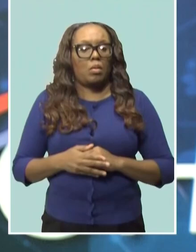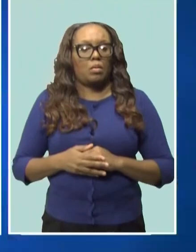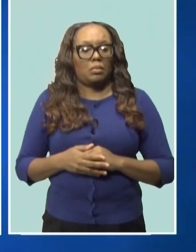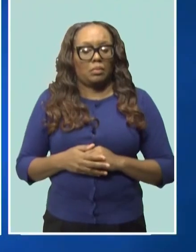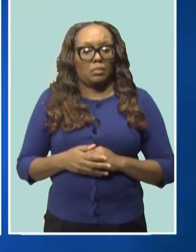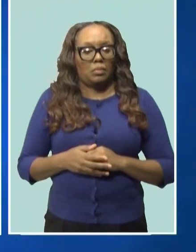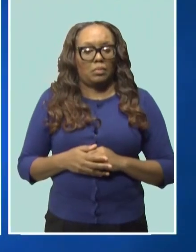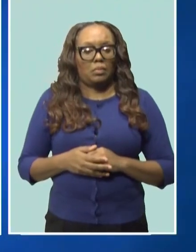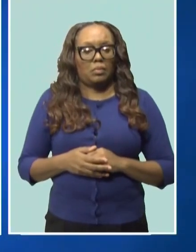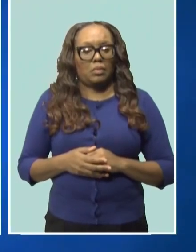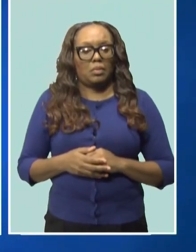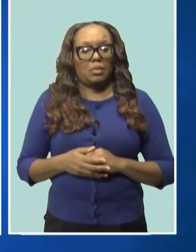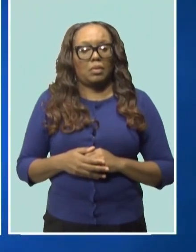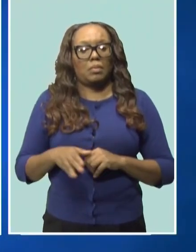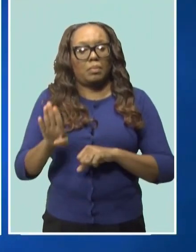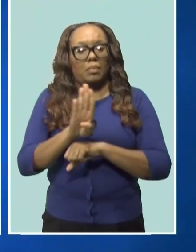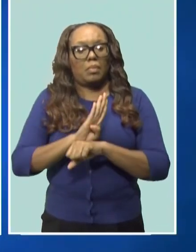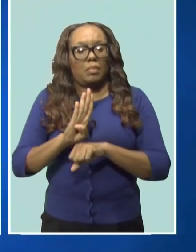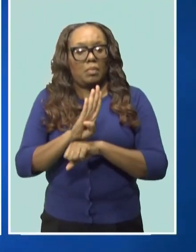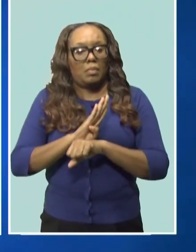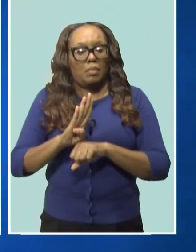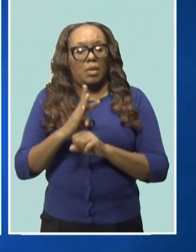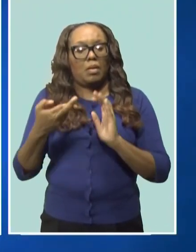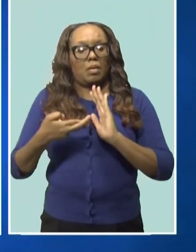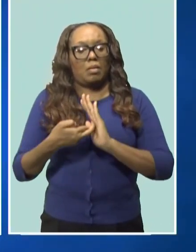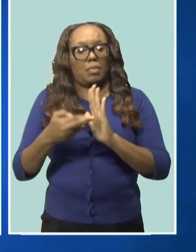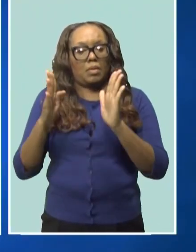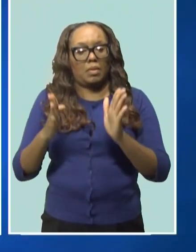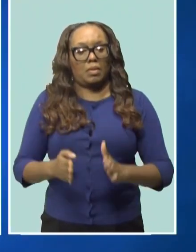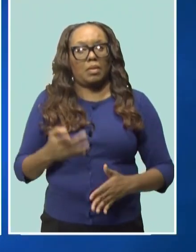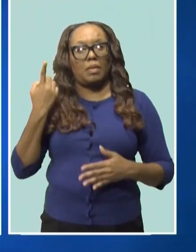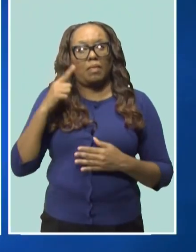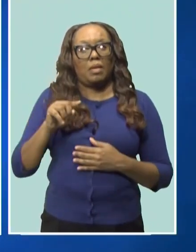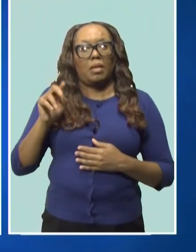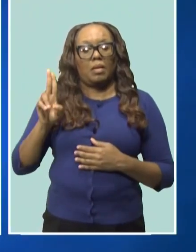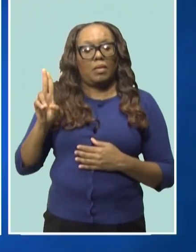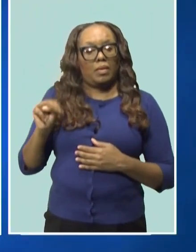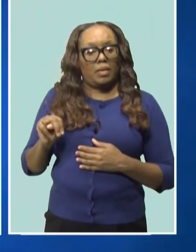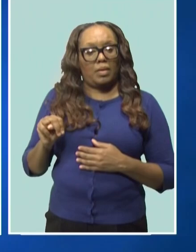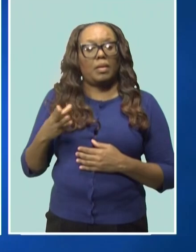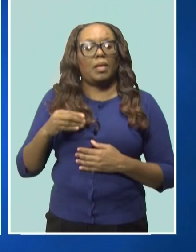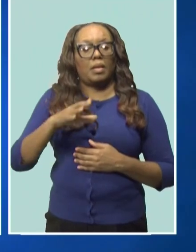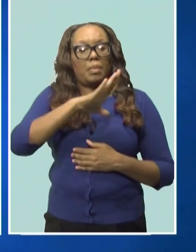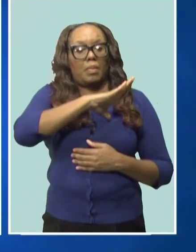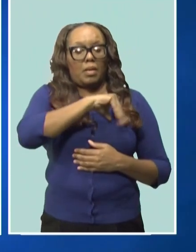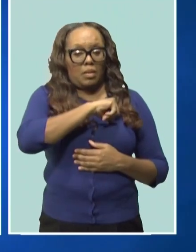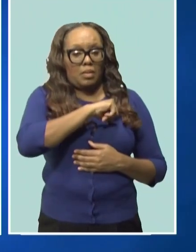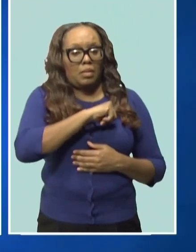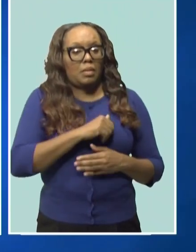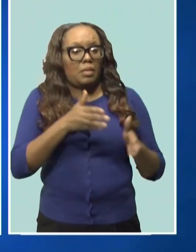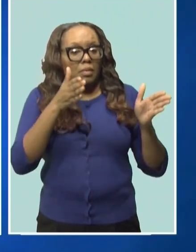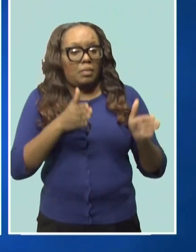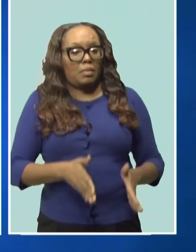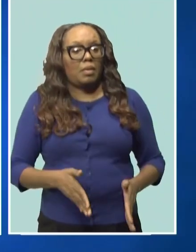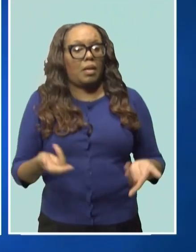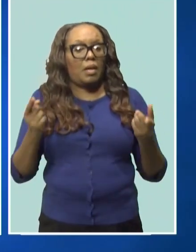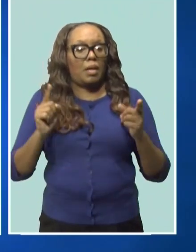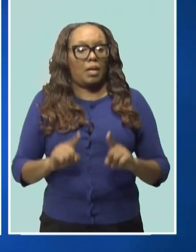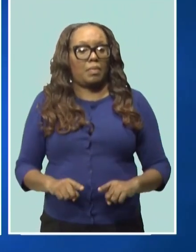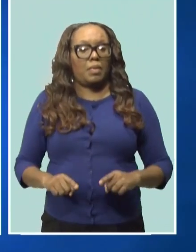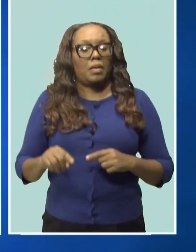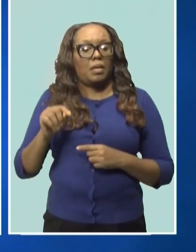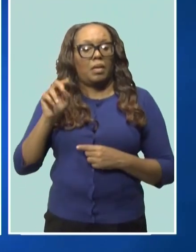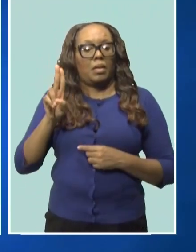between Barbados' permanent representative to the United Nations, Francois Jackman, and his Palestinian counterpart took place at